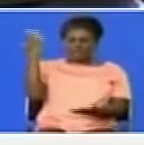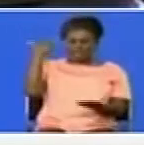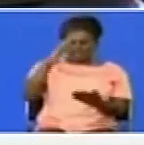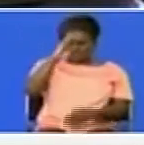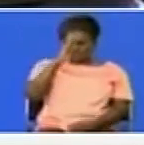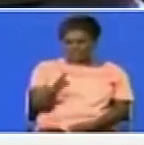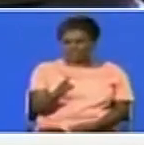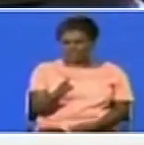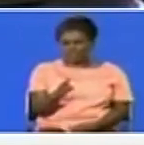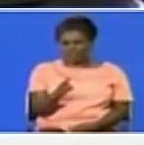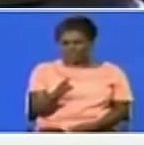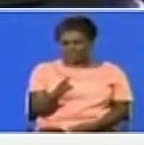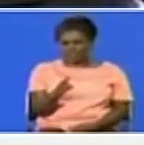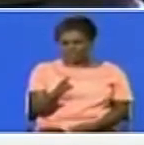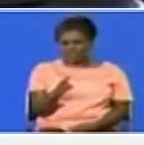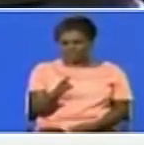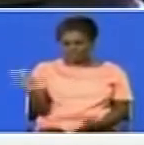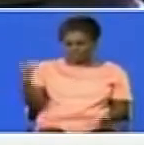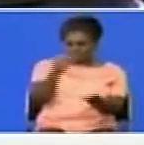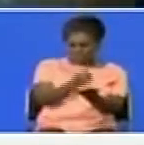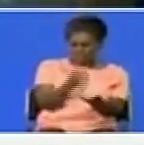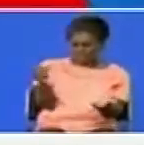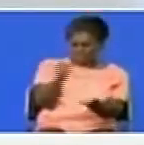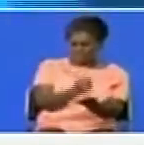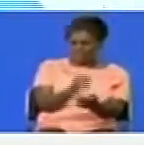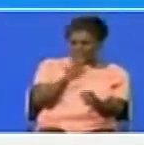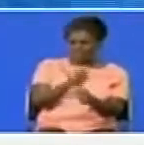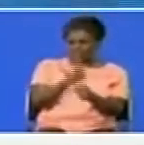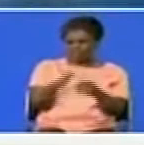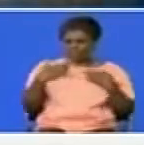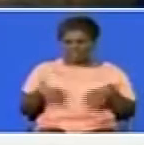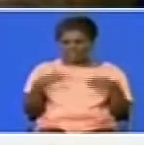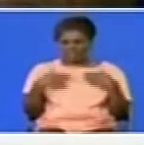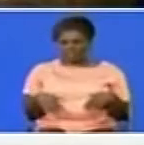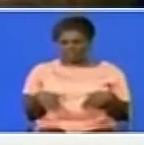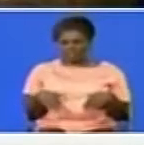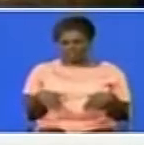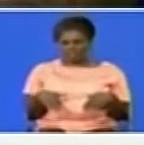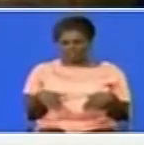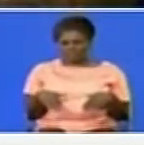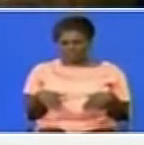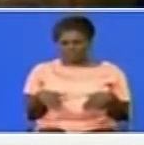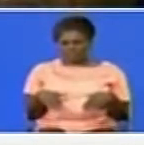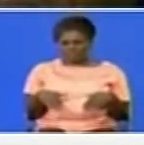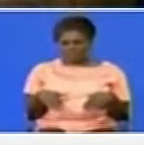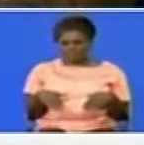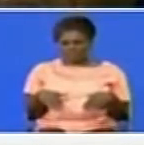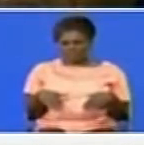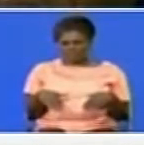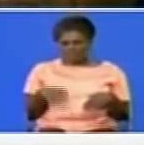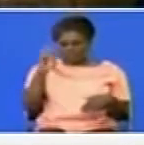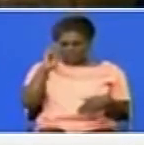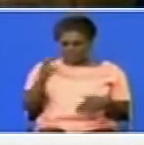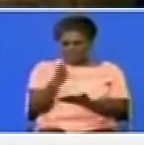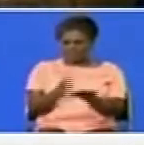Sunday with you, David, and this is about the appointments that we're seeing. Of course, many people, their tenure on the boards is coming to an end, and we're seeing some